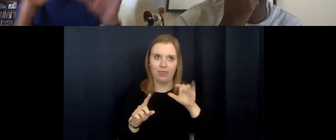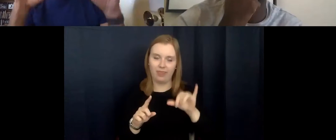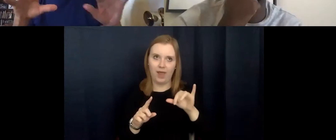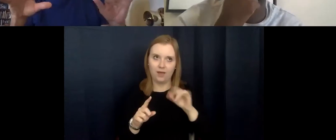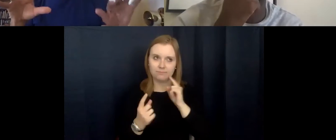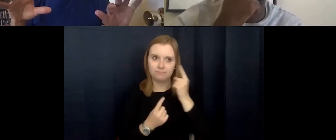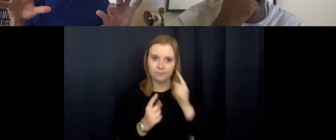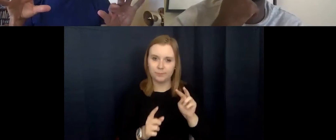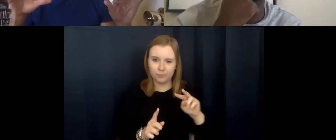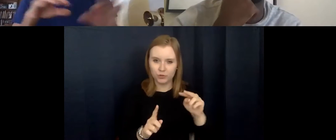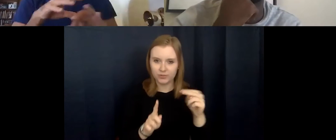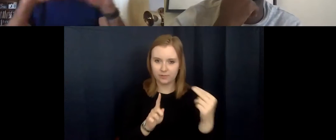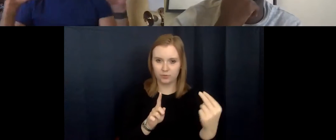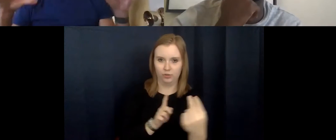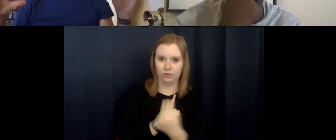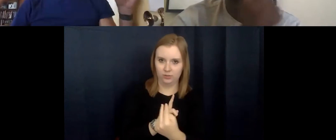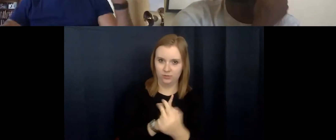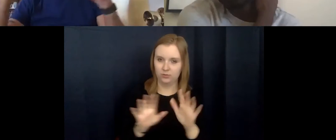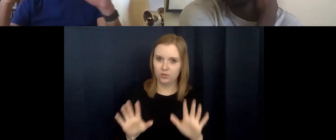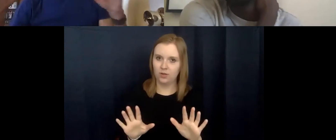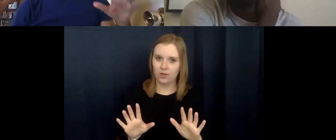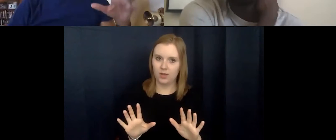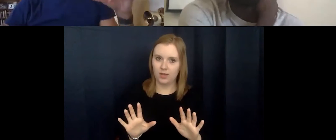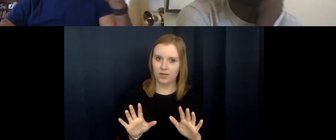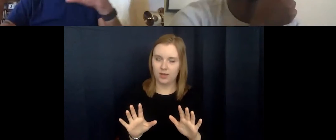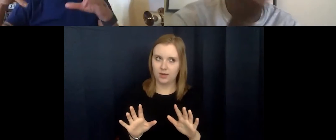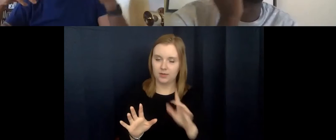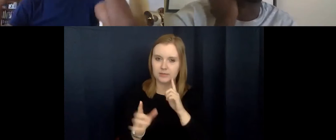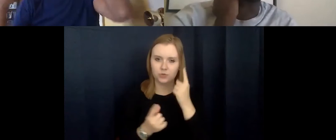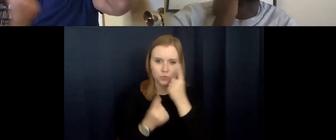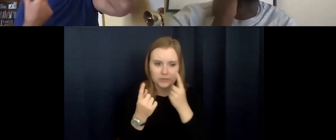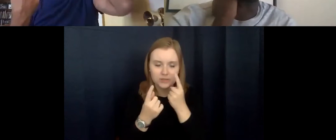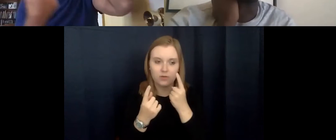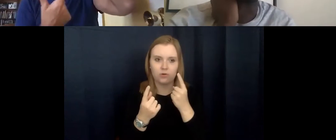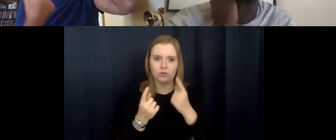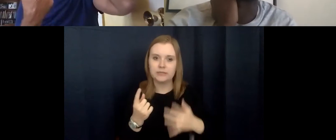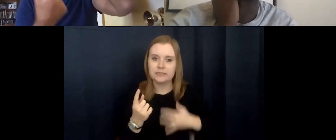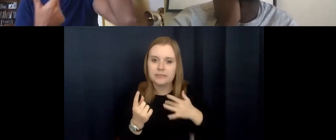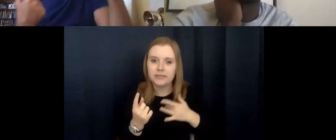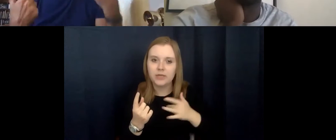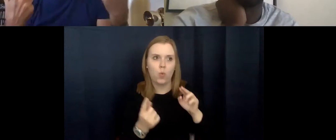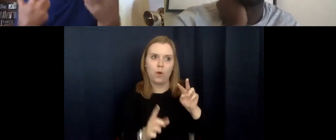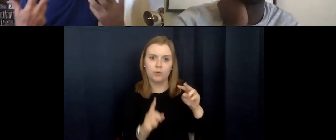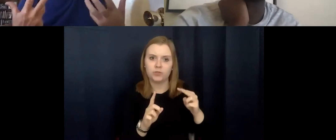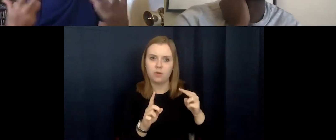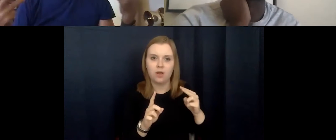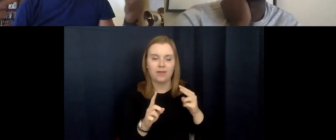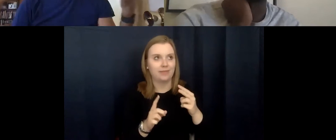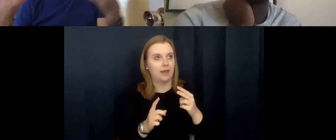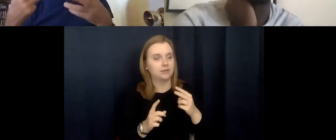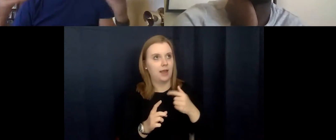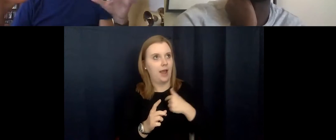and kind of breaking down what are the sensations and the perceptions that I make meaning in my life